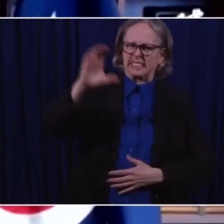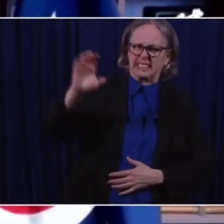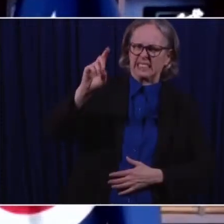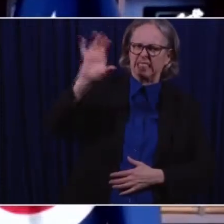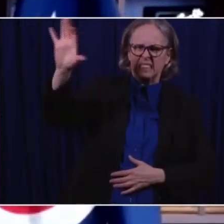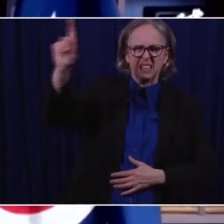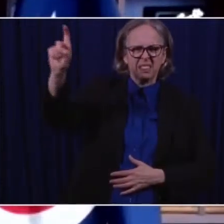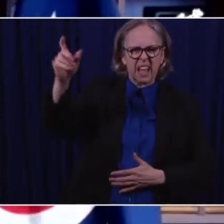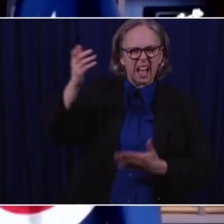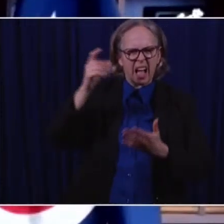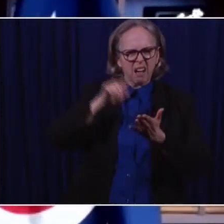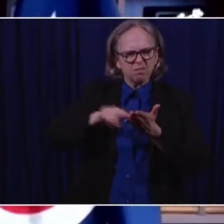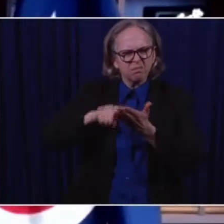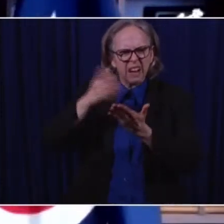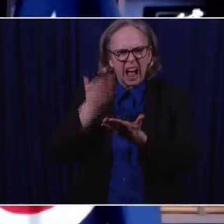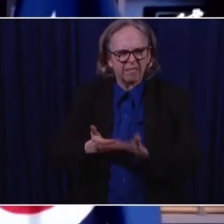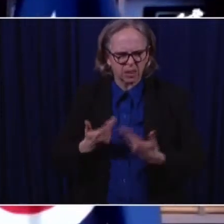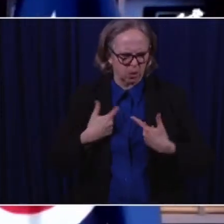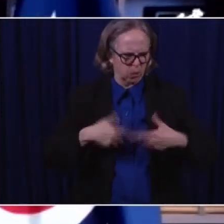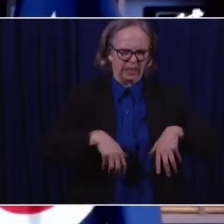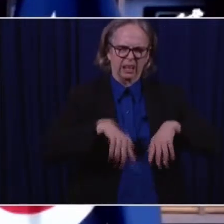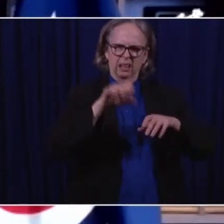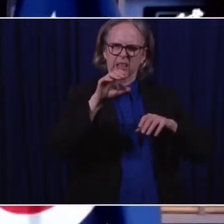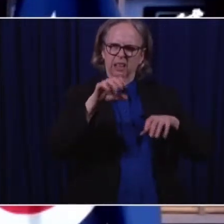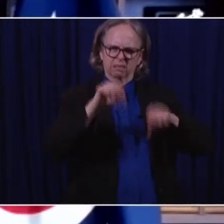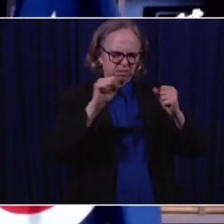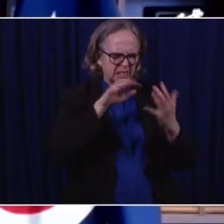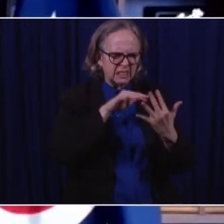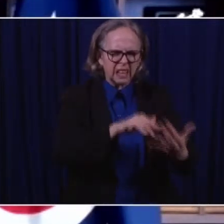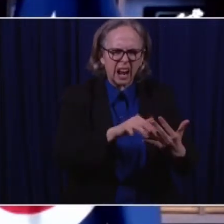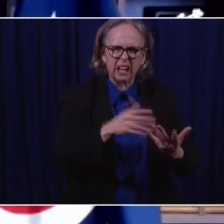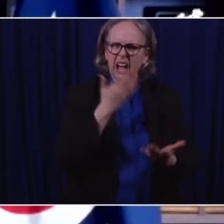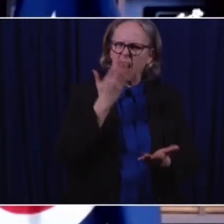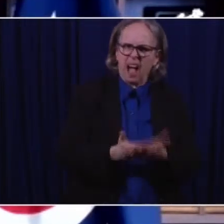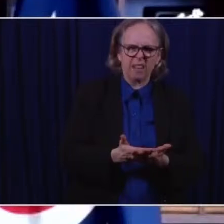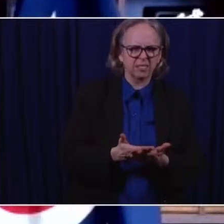follow the protocol, school is a safe place to be.